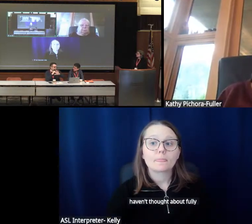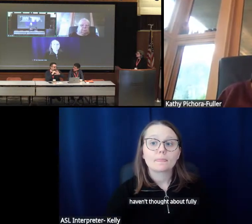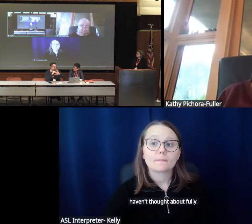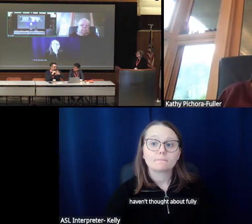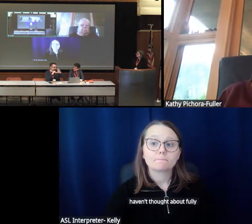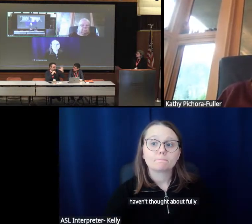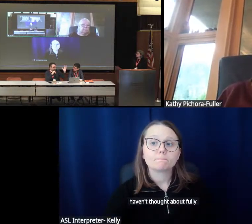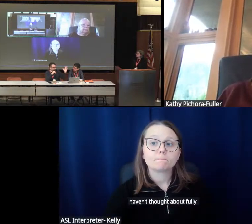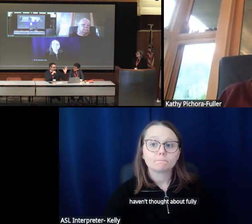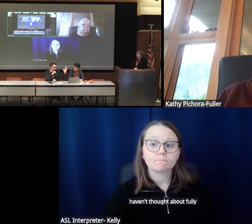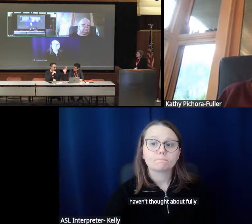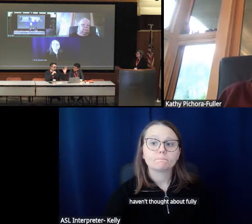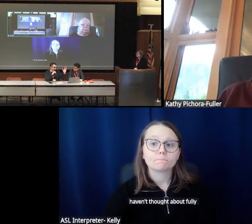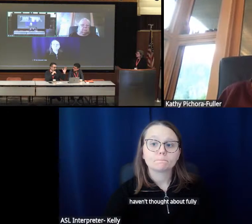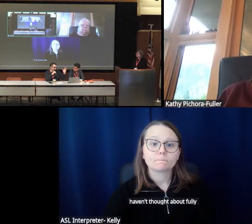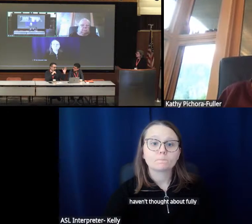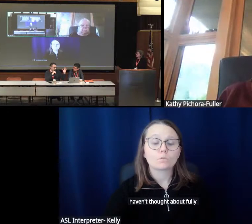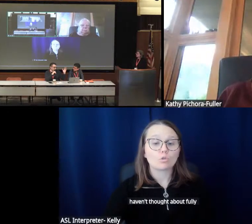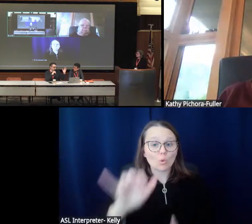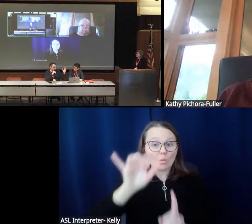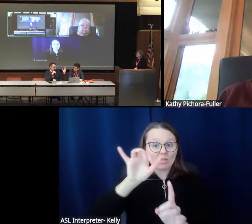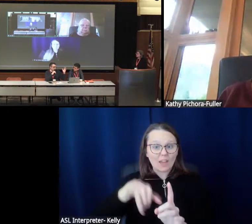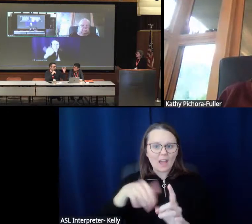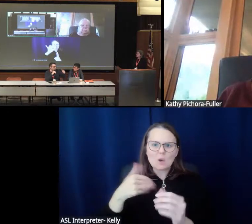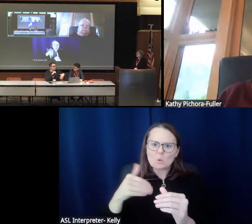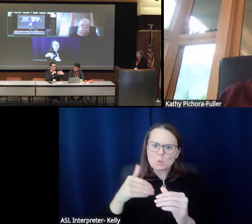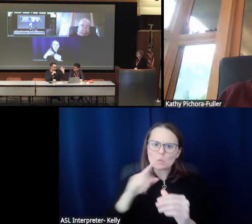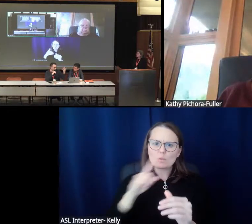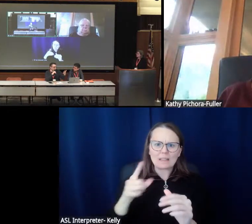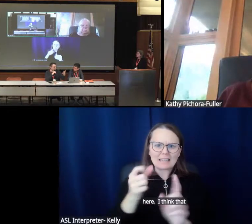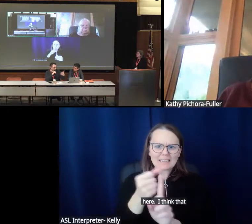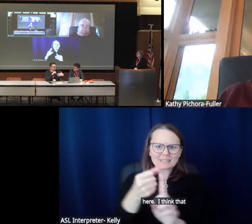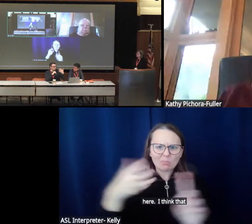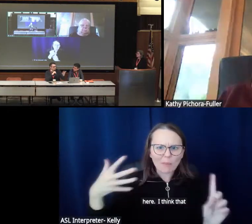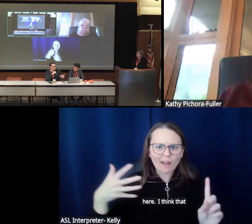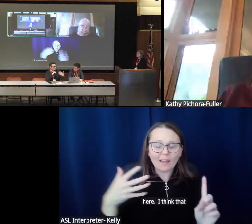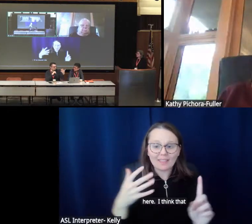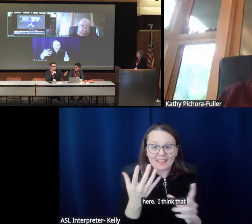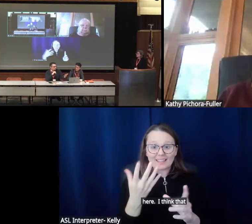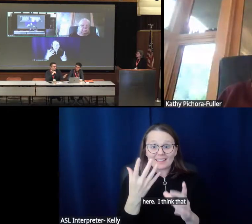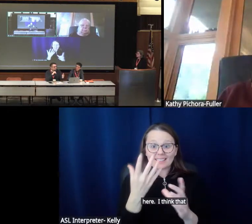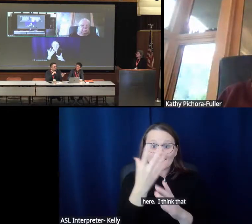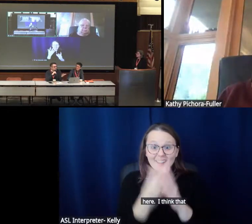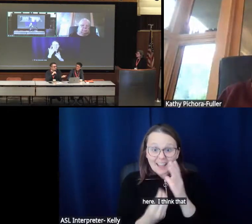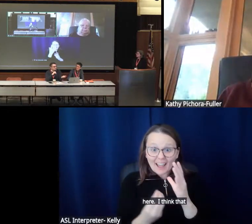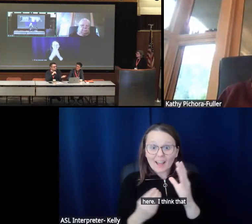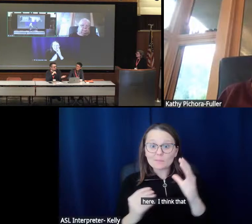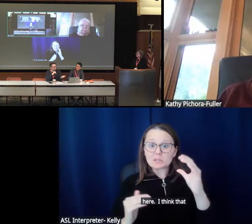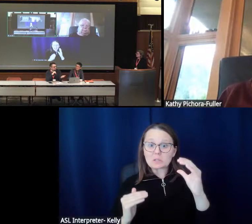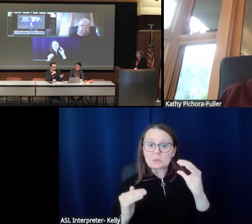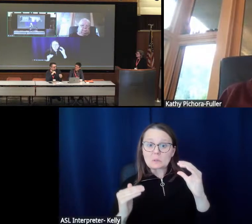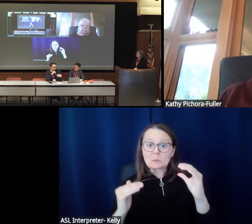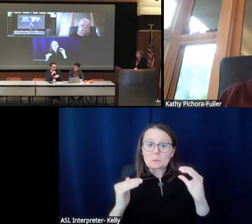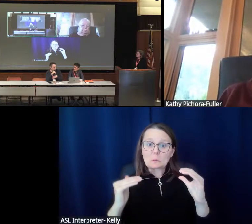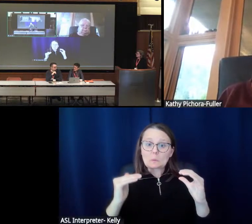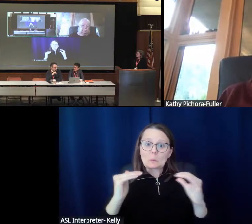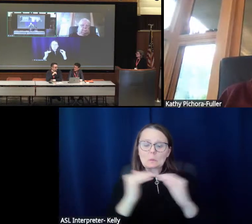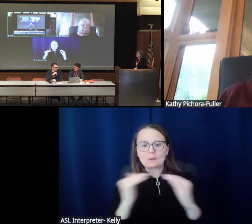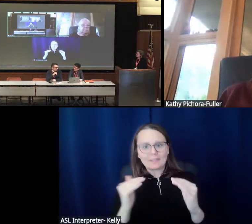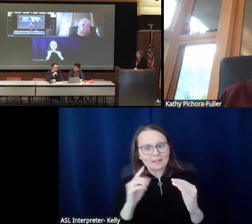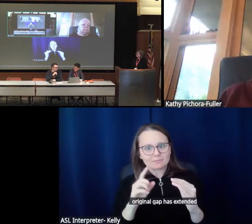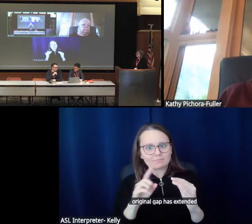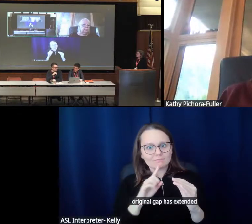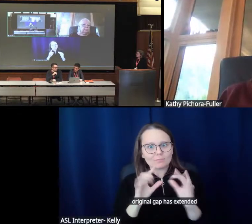probably exponentially expanded to actually make it that the gap gets further and further away. But that's good, because that's what science is supposed to do.